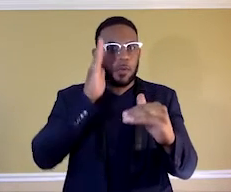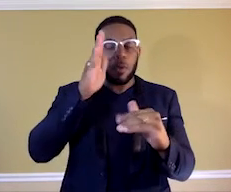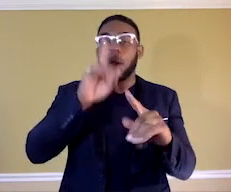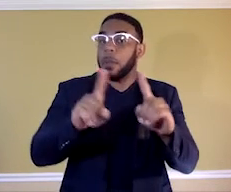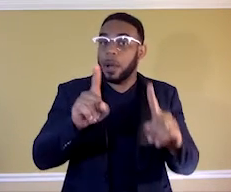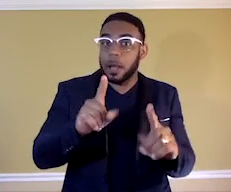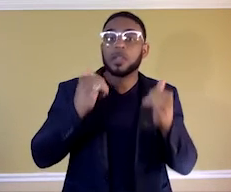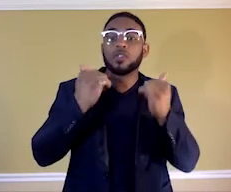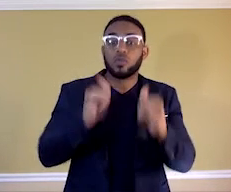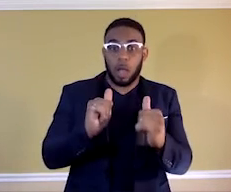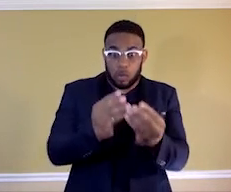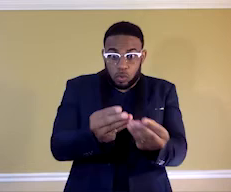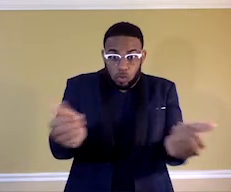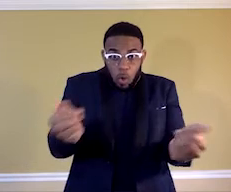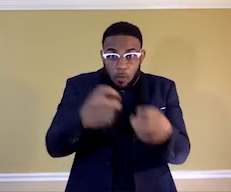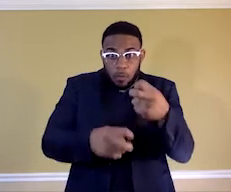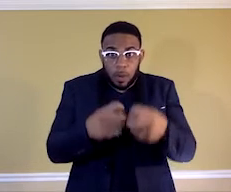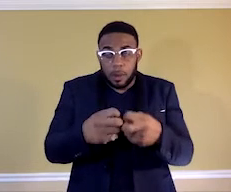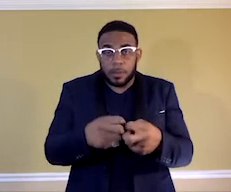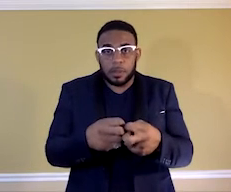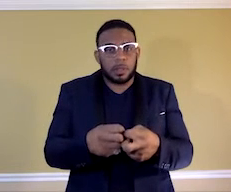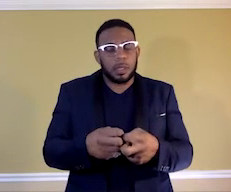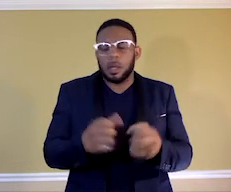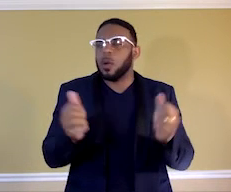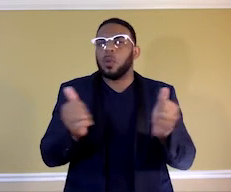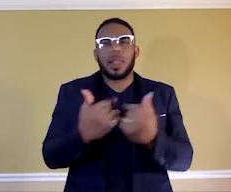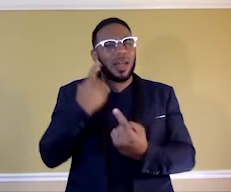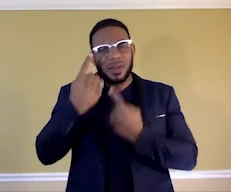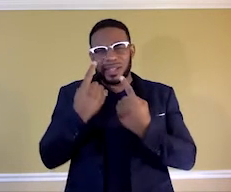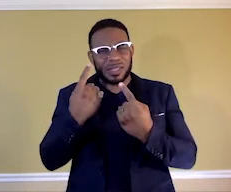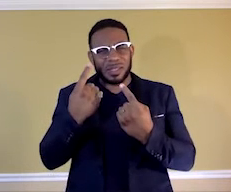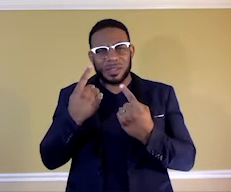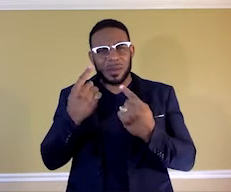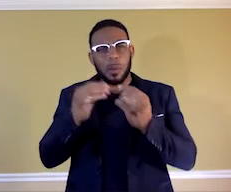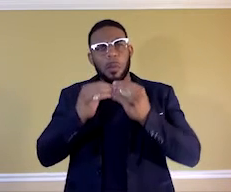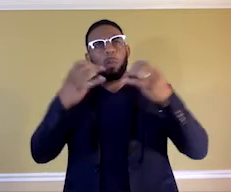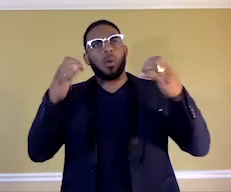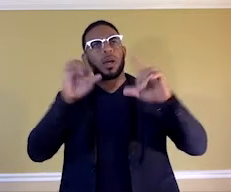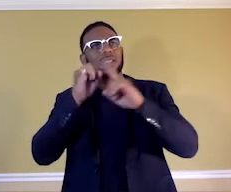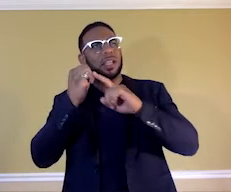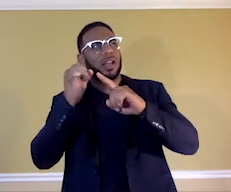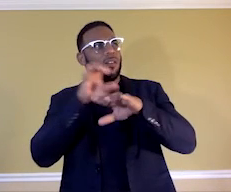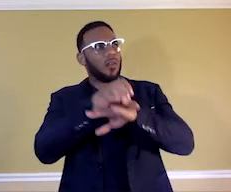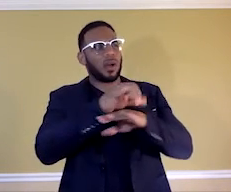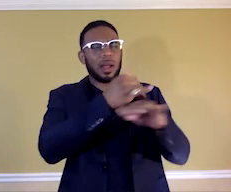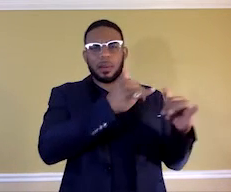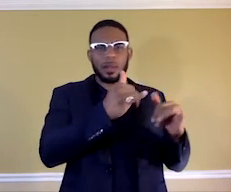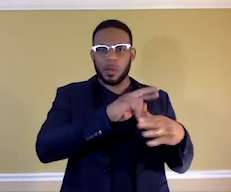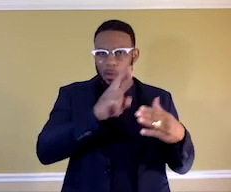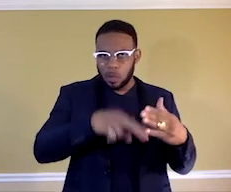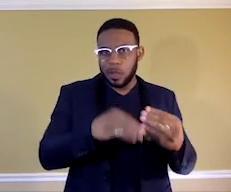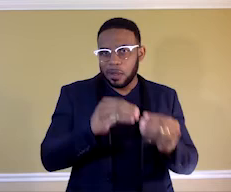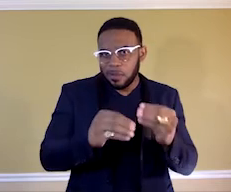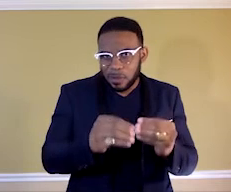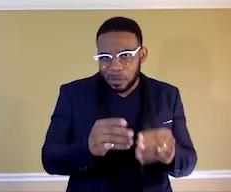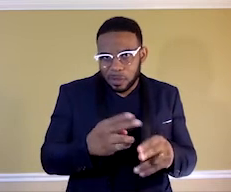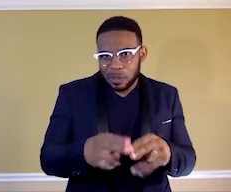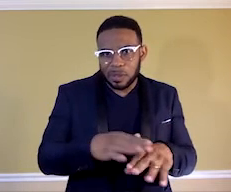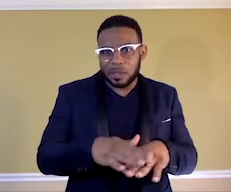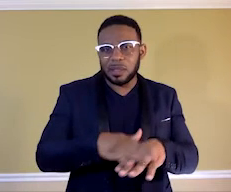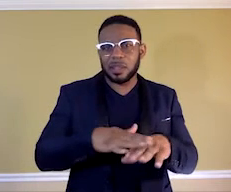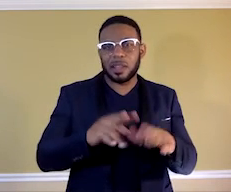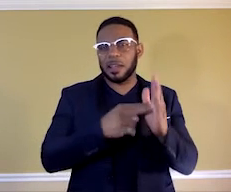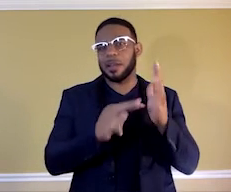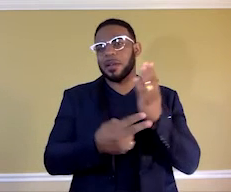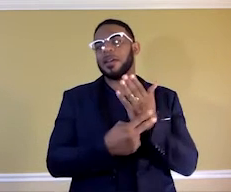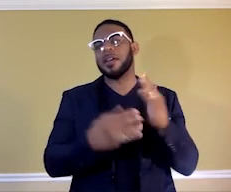But trying to solve these problems without considering the greater societal forces at play results in fixes that are the